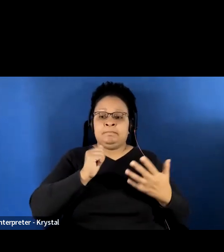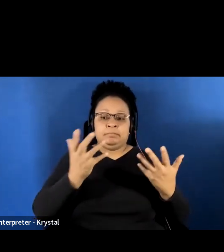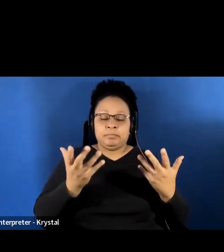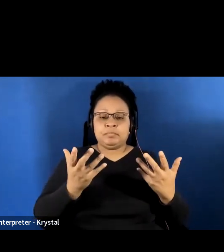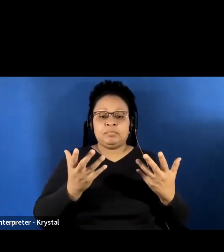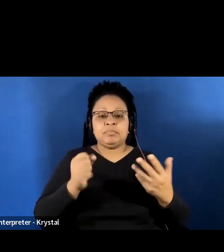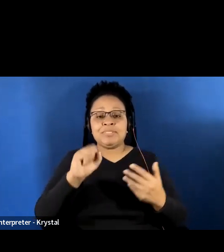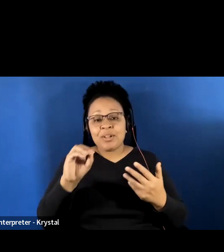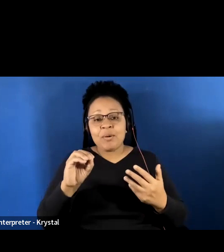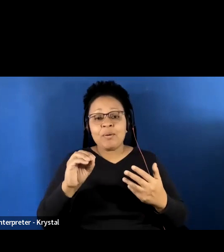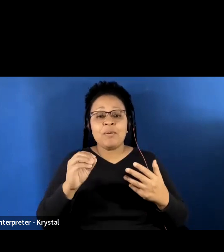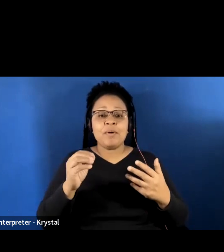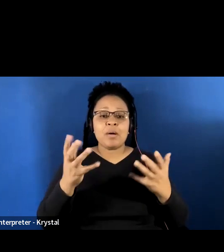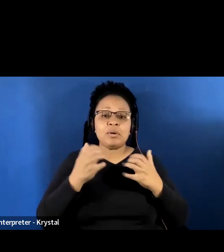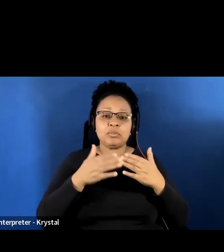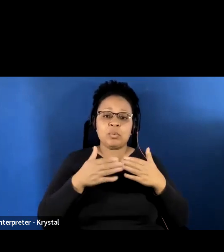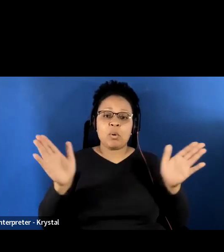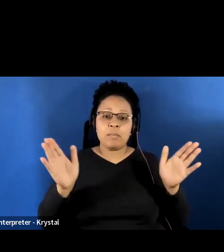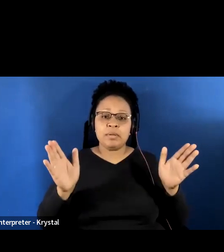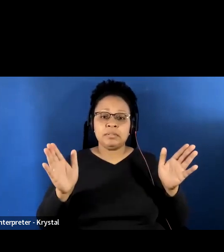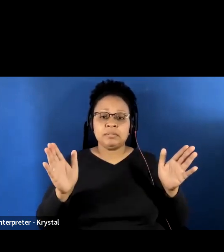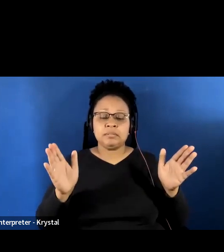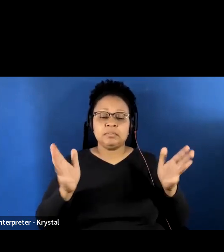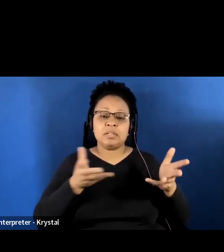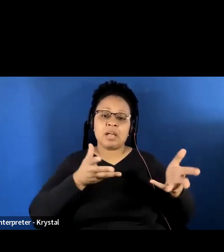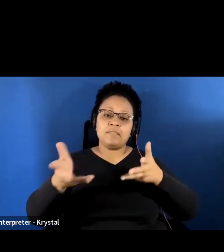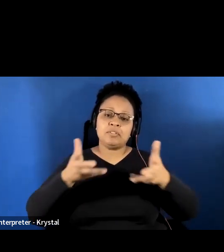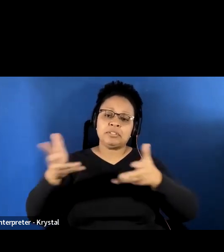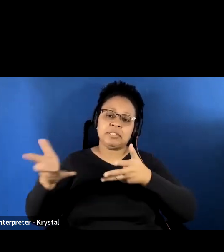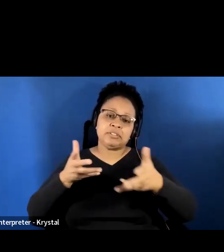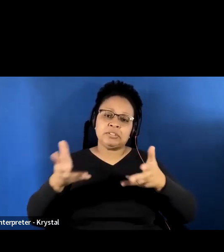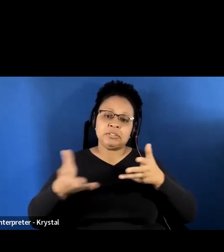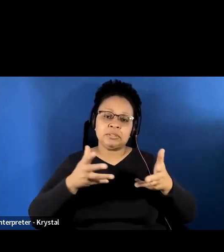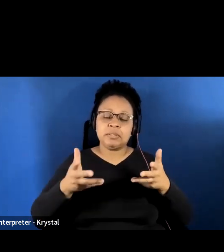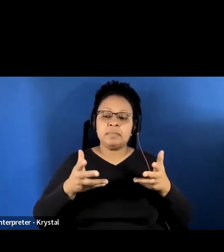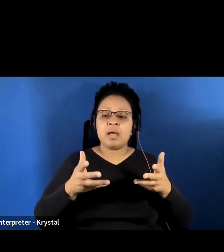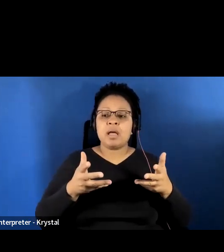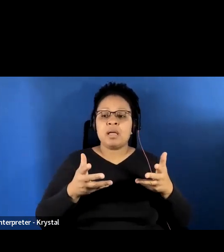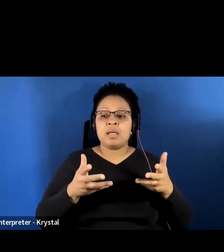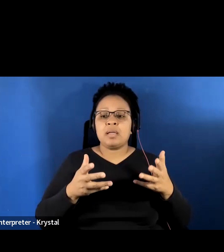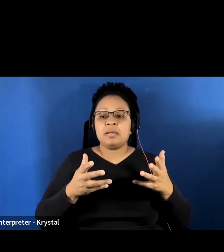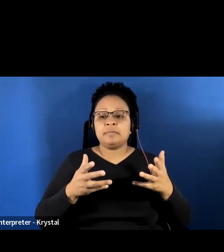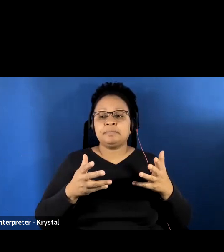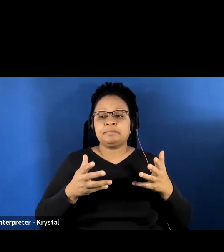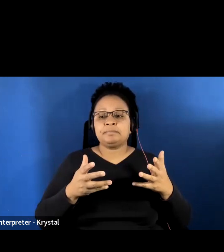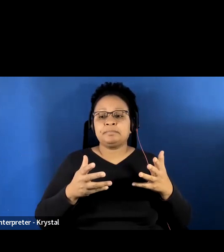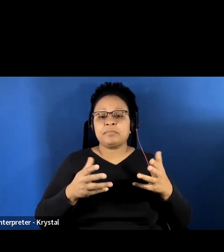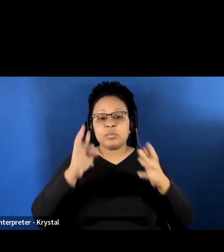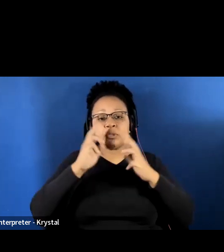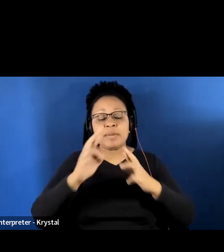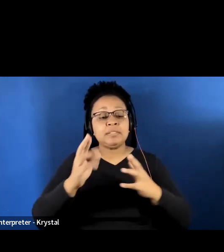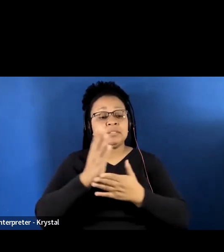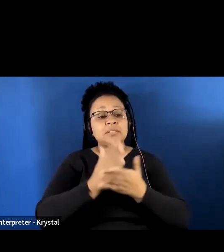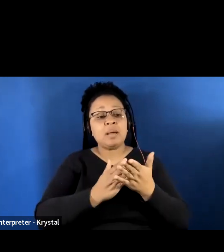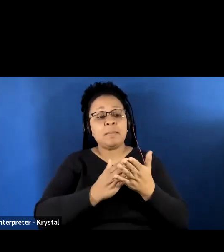So yeah, I just want to open up the conversation by acknowledging, some of